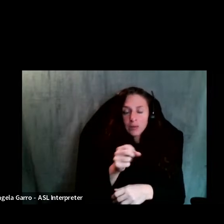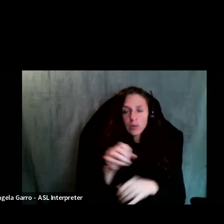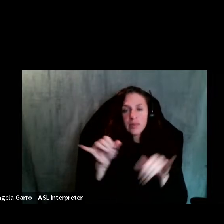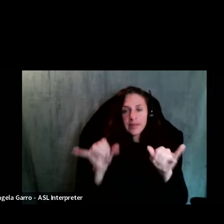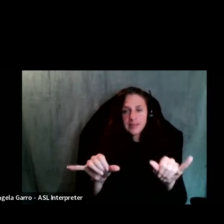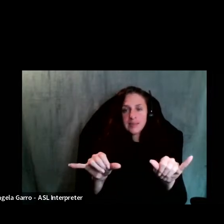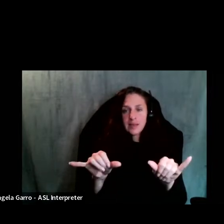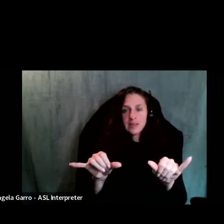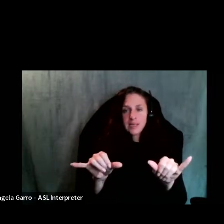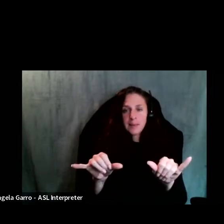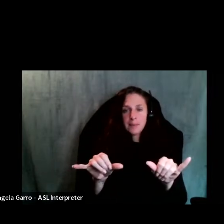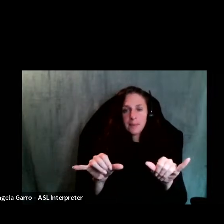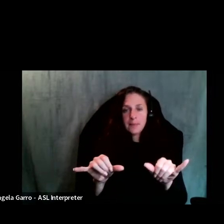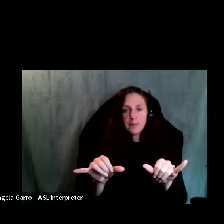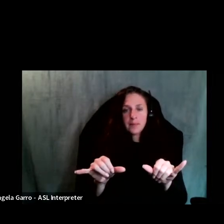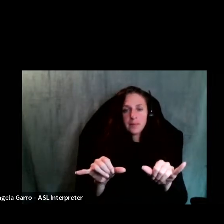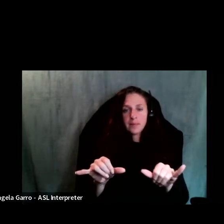same.